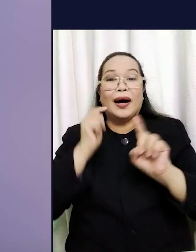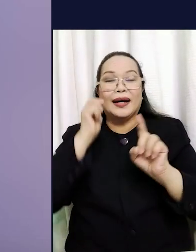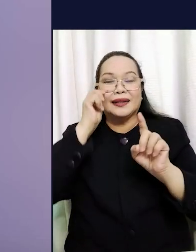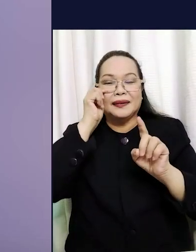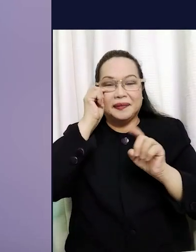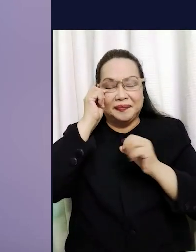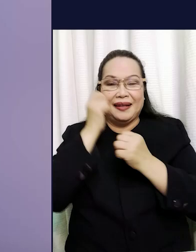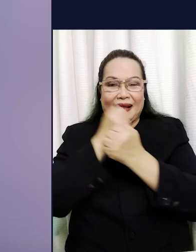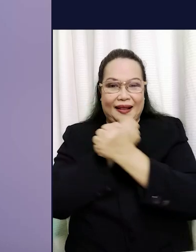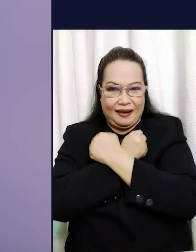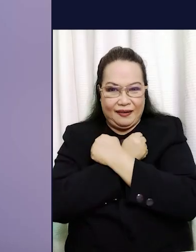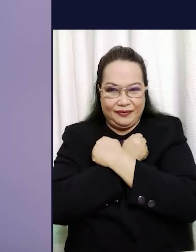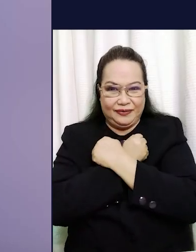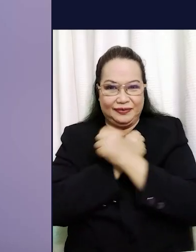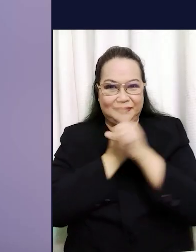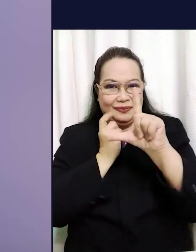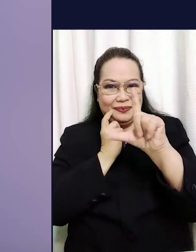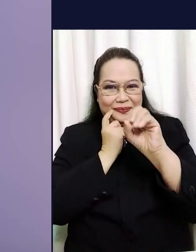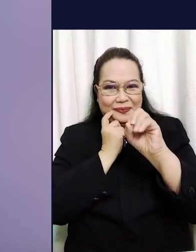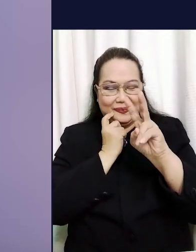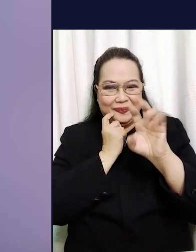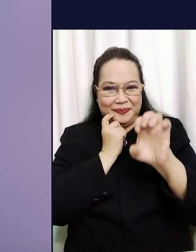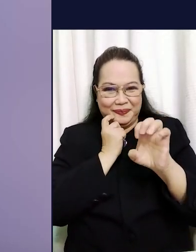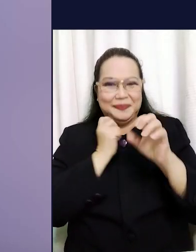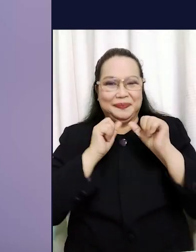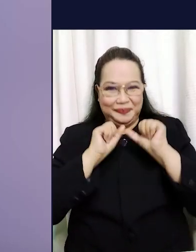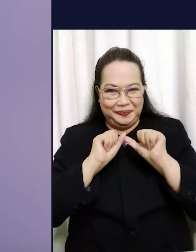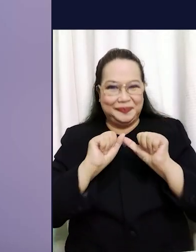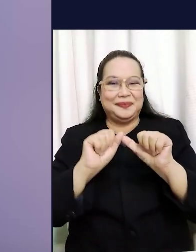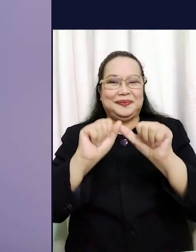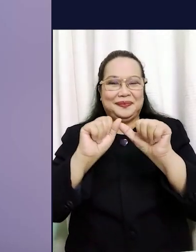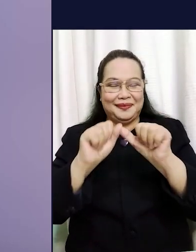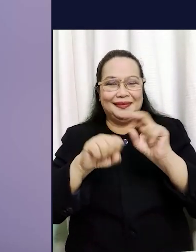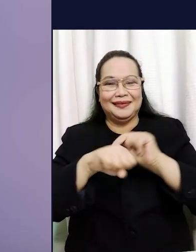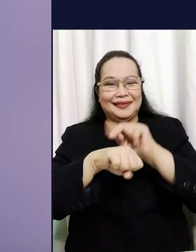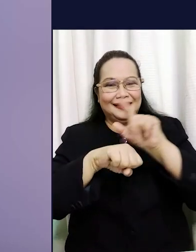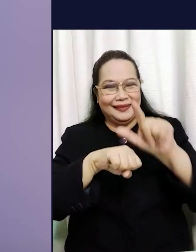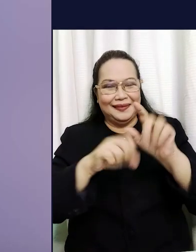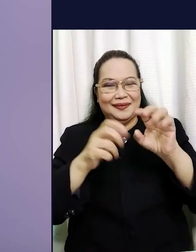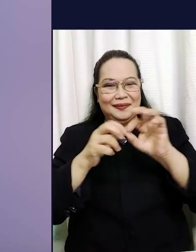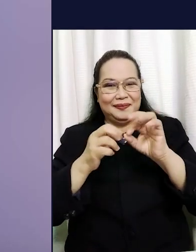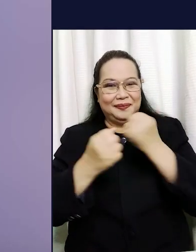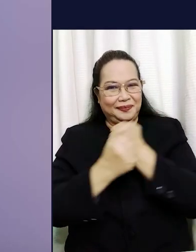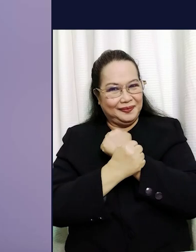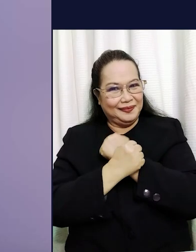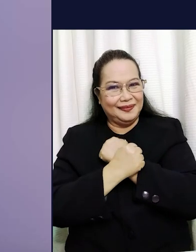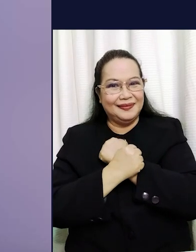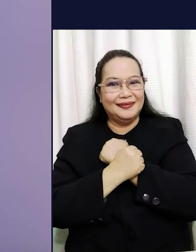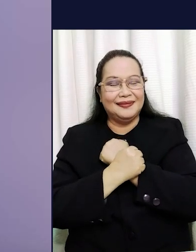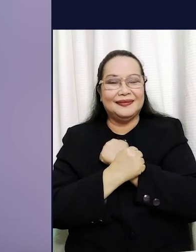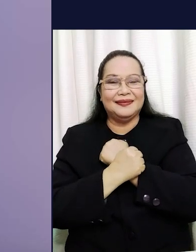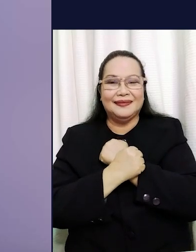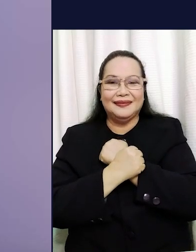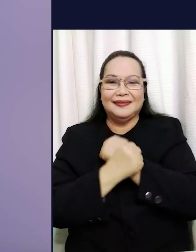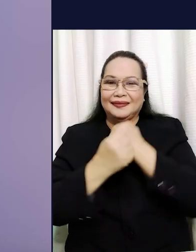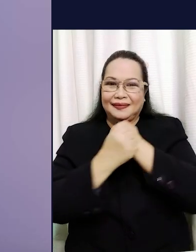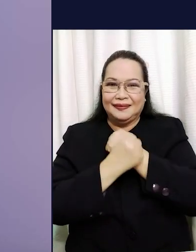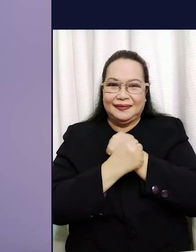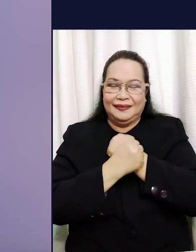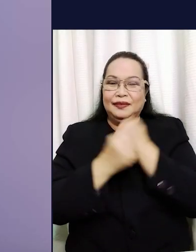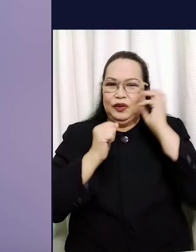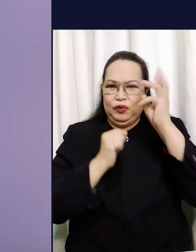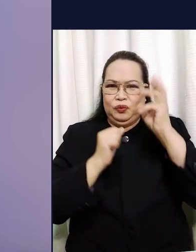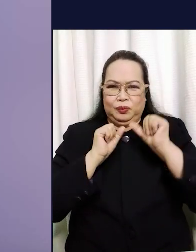verse 13, it says, so now faith, hope, and love abide. These